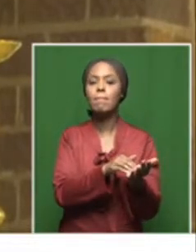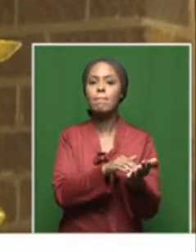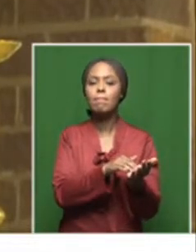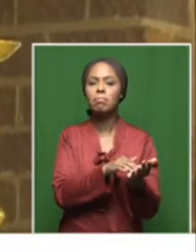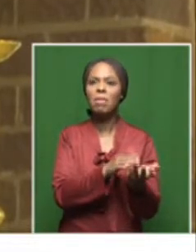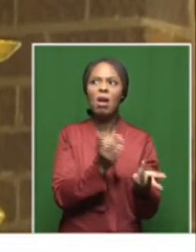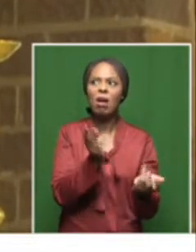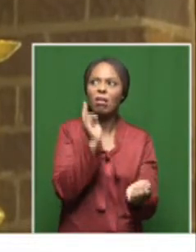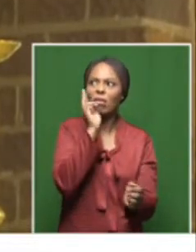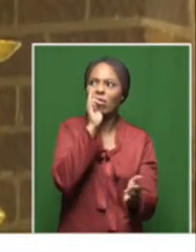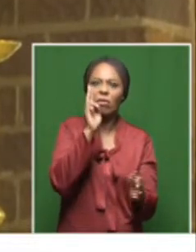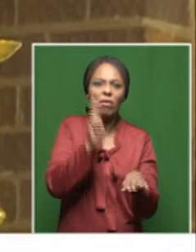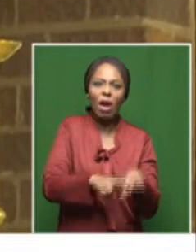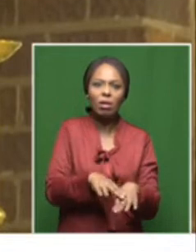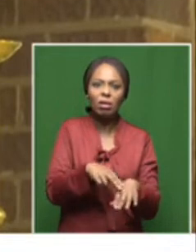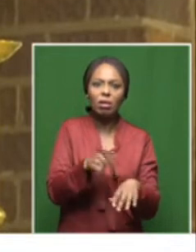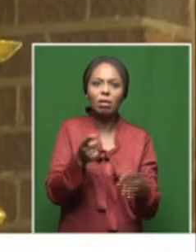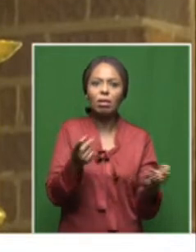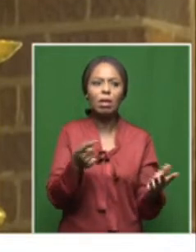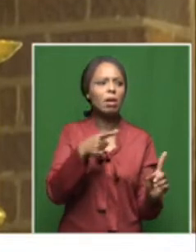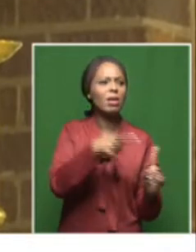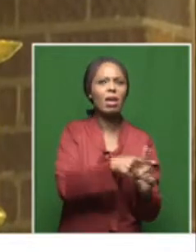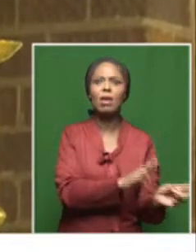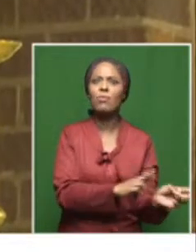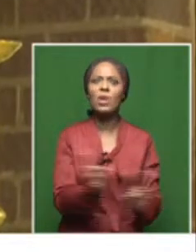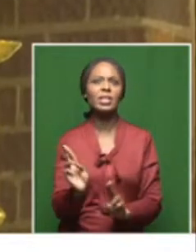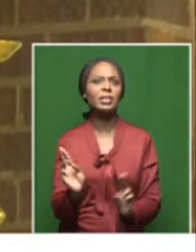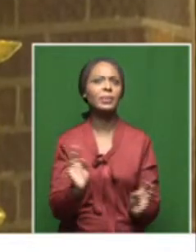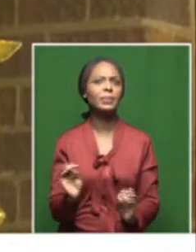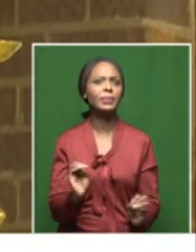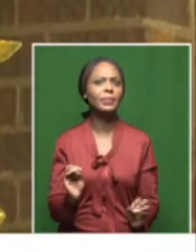strange reason, she wasn't ready.